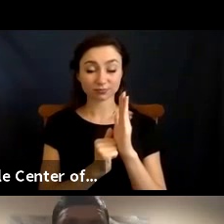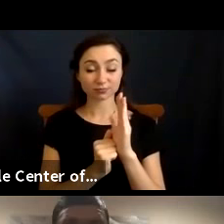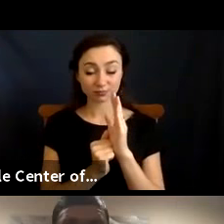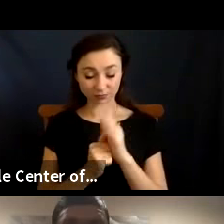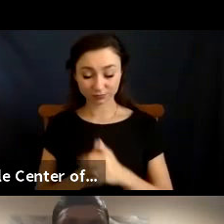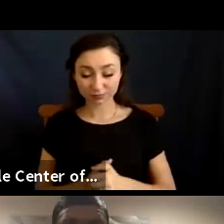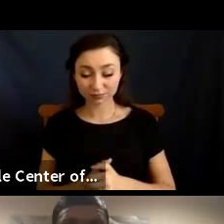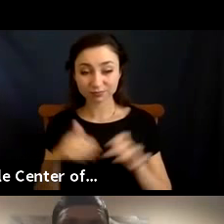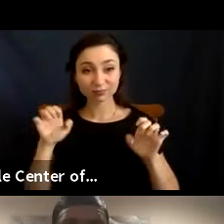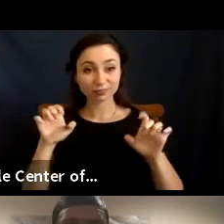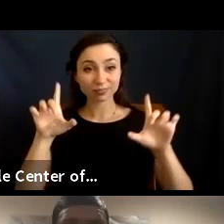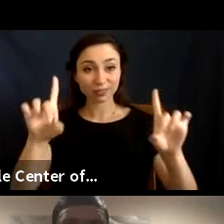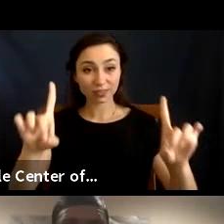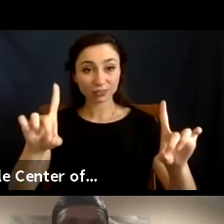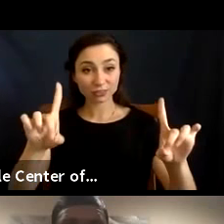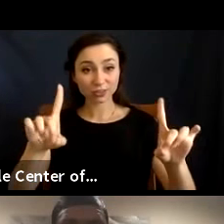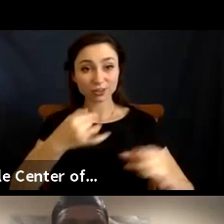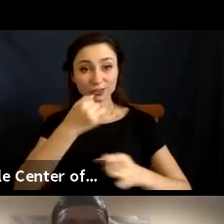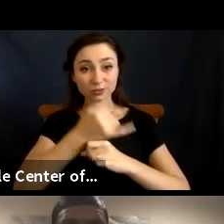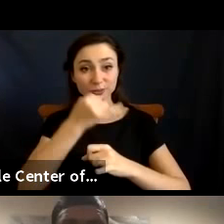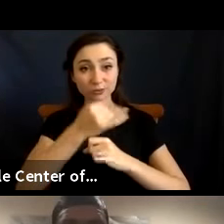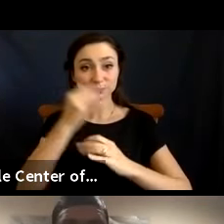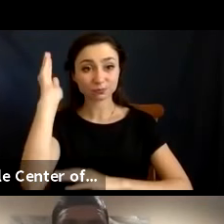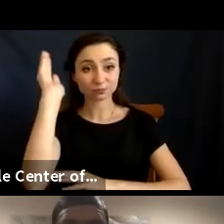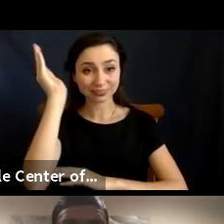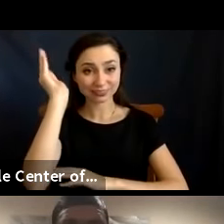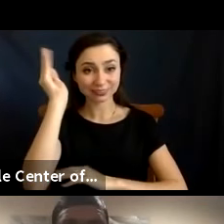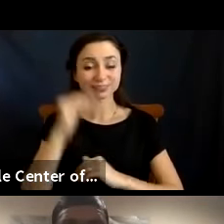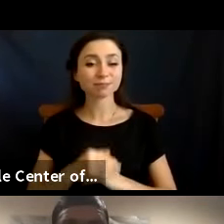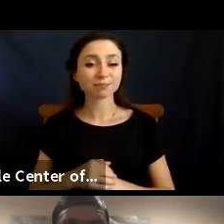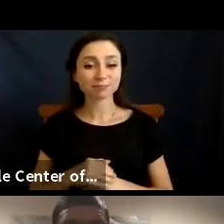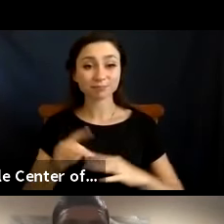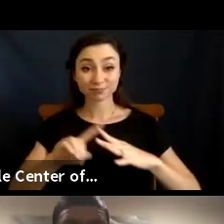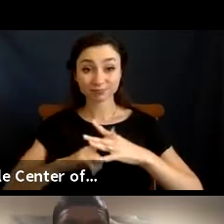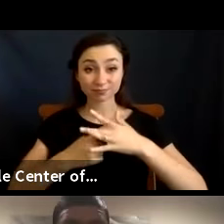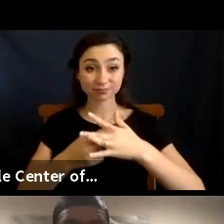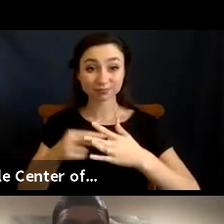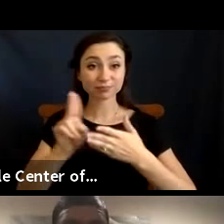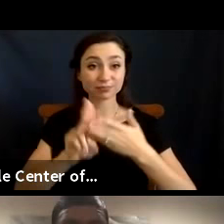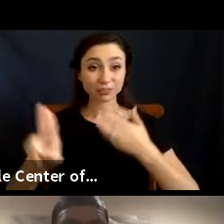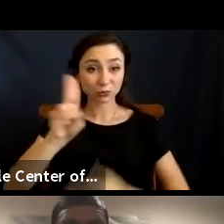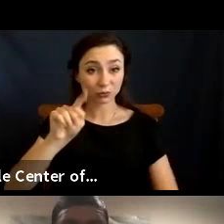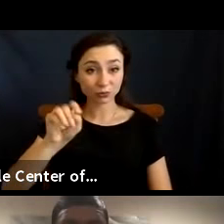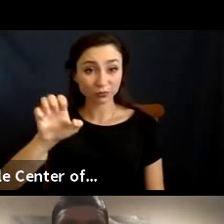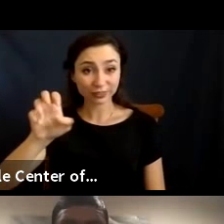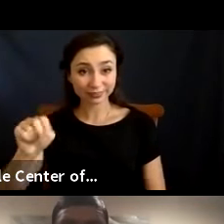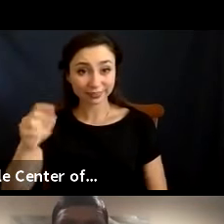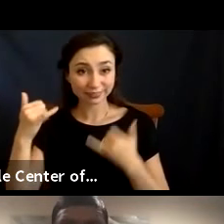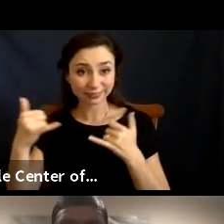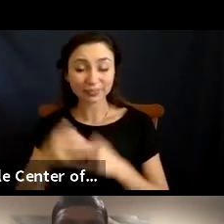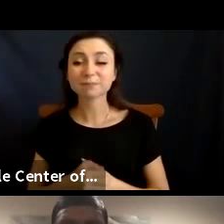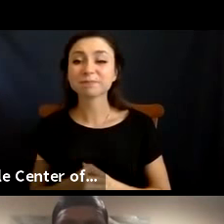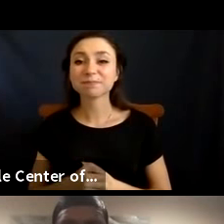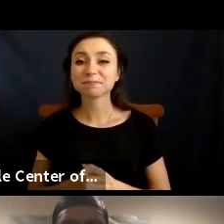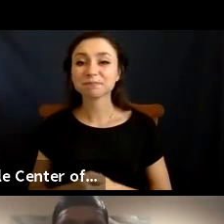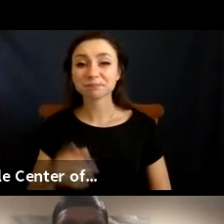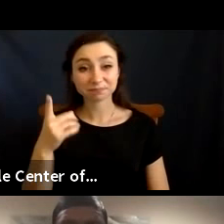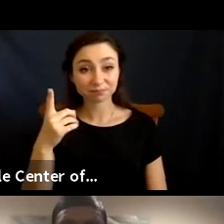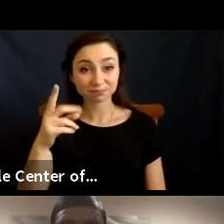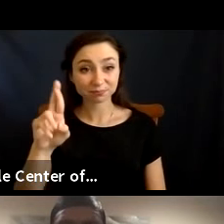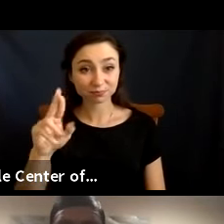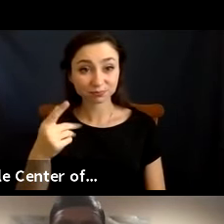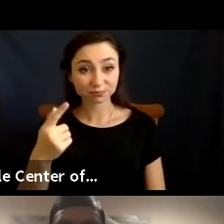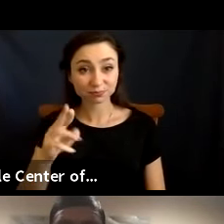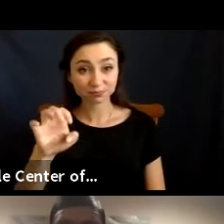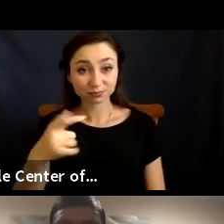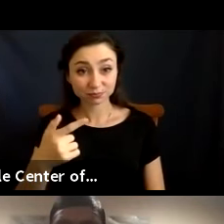our educational institution presentations, and we'll start with the University of Tennessee. So Dr. Gregg, are you the